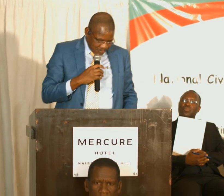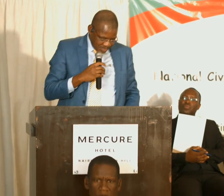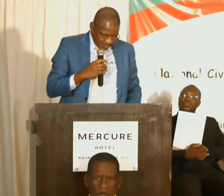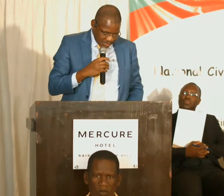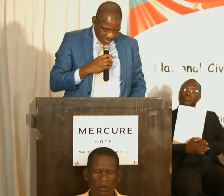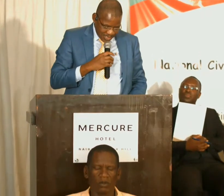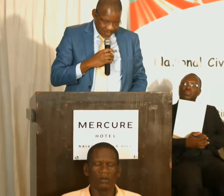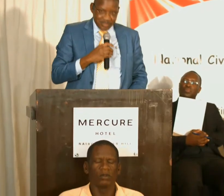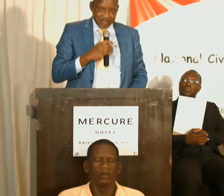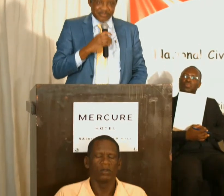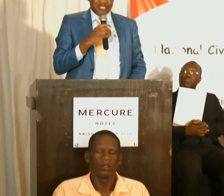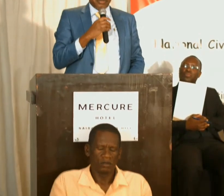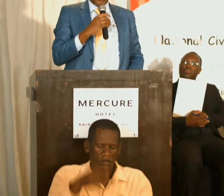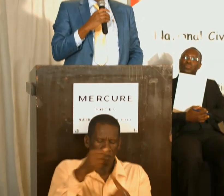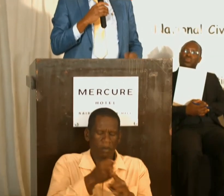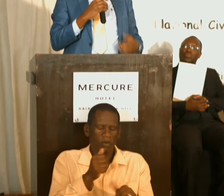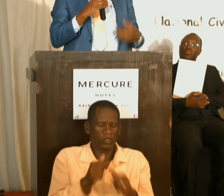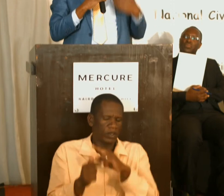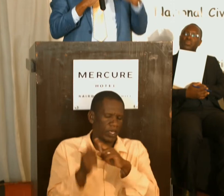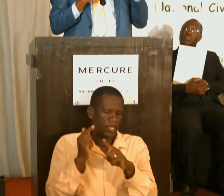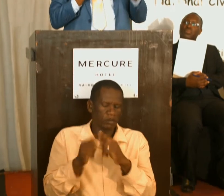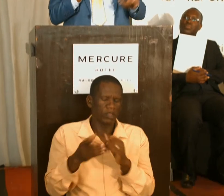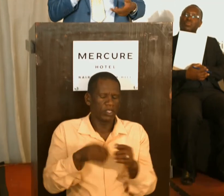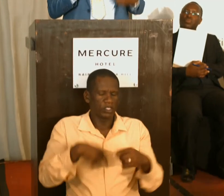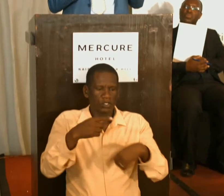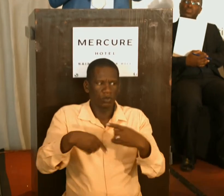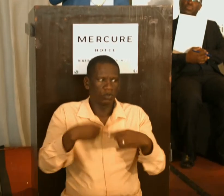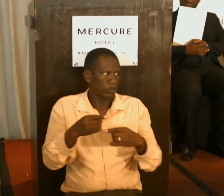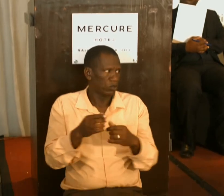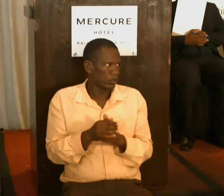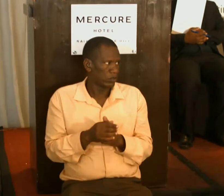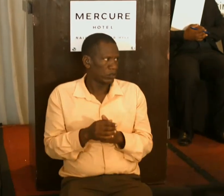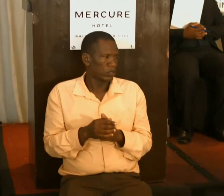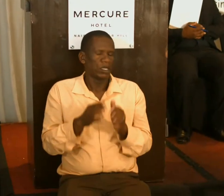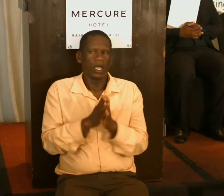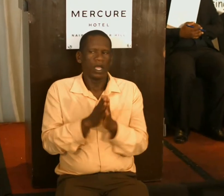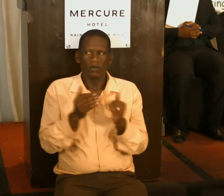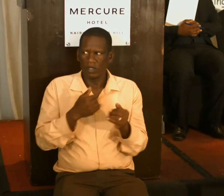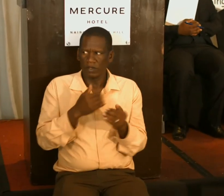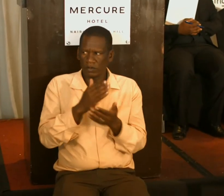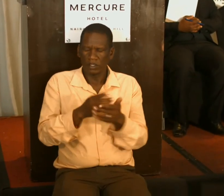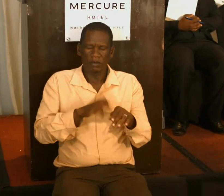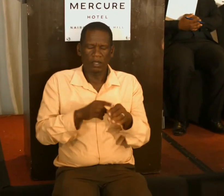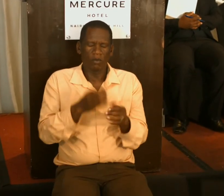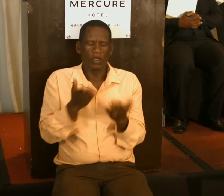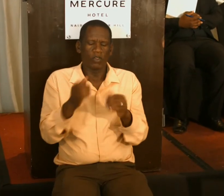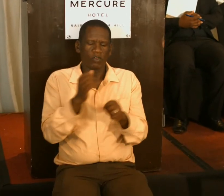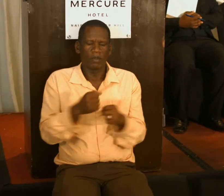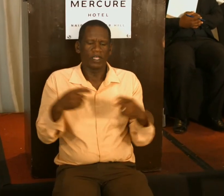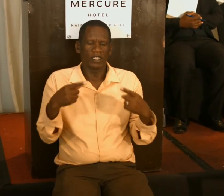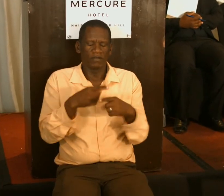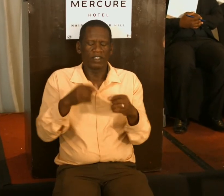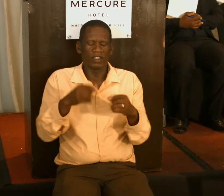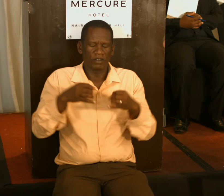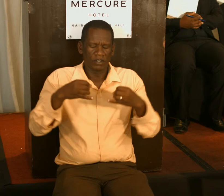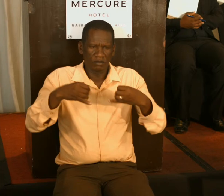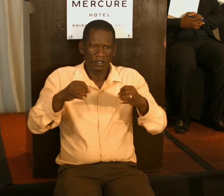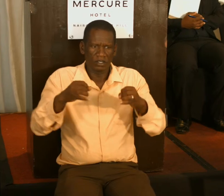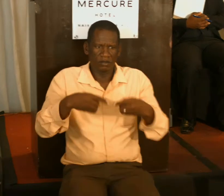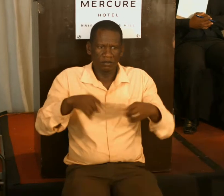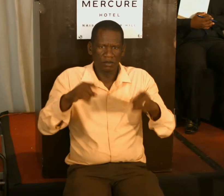the battle that we are faced with it is continuous there are times when you make several strides forward